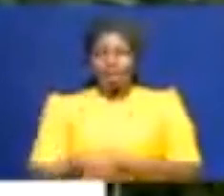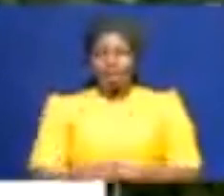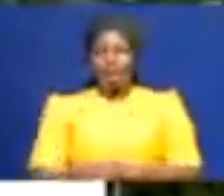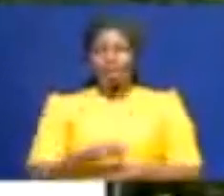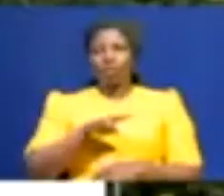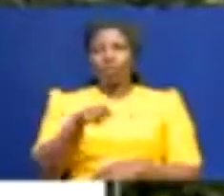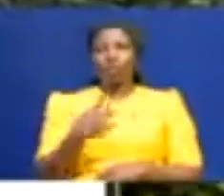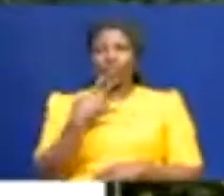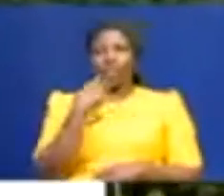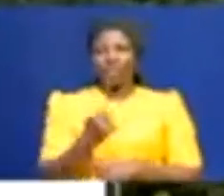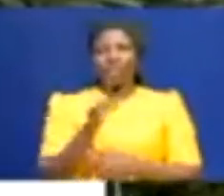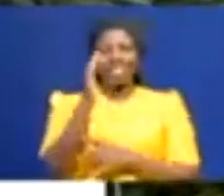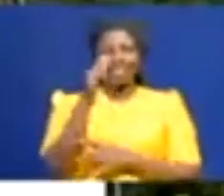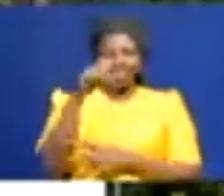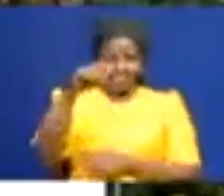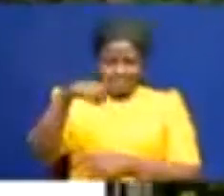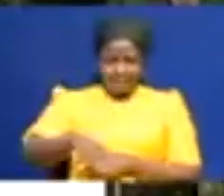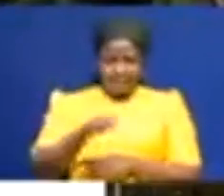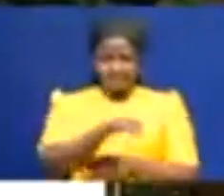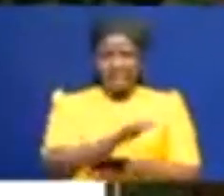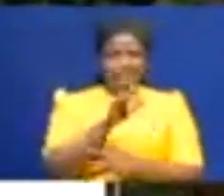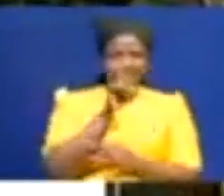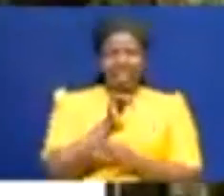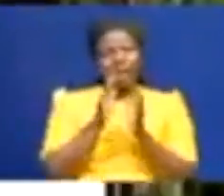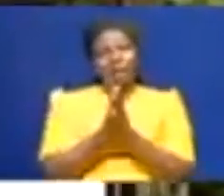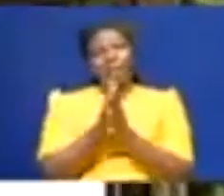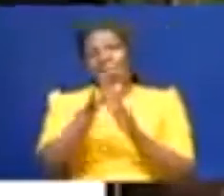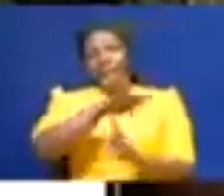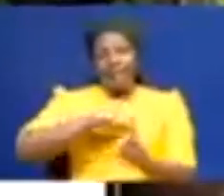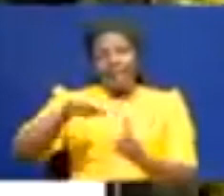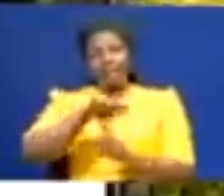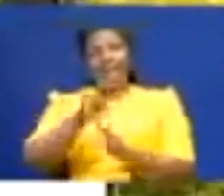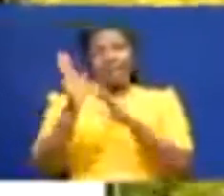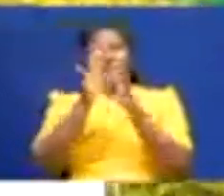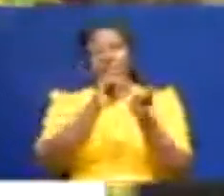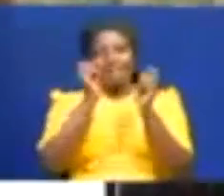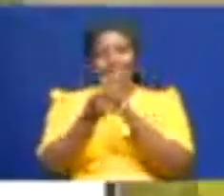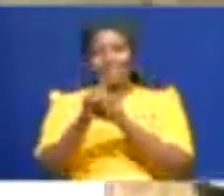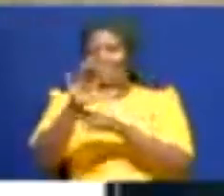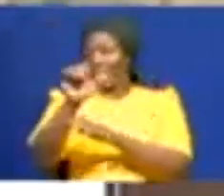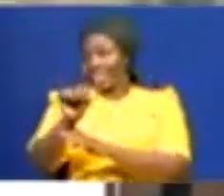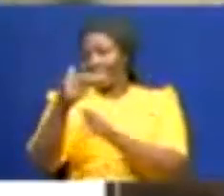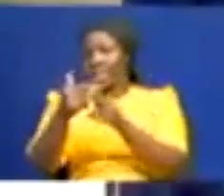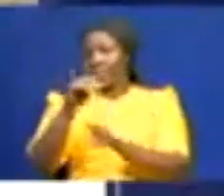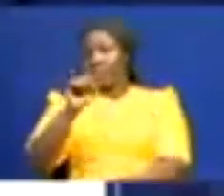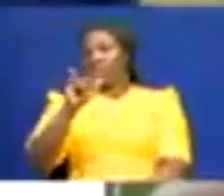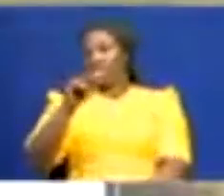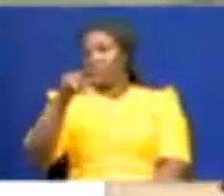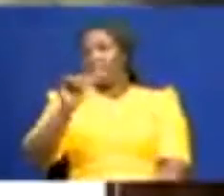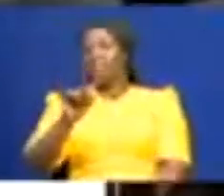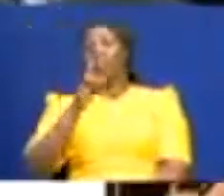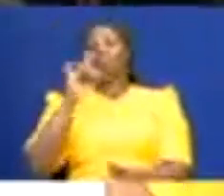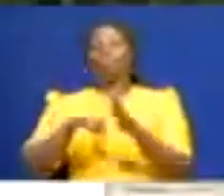2,500 tree seedlings were planted, with Environment and Climate Change and Forestry Cabinet Secretary Soipan Tuya saying the ministry, in partnership